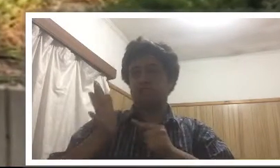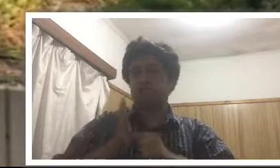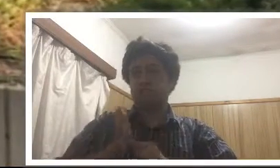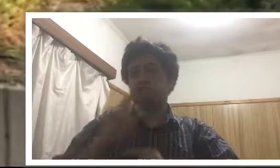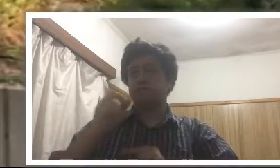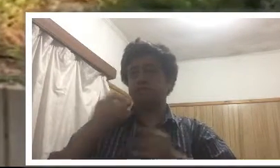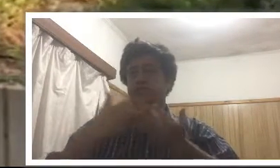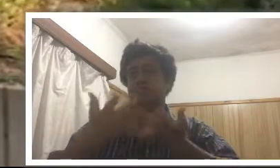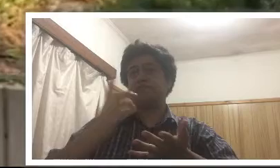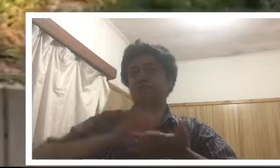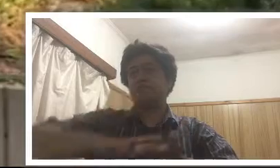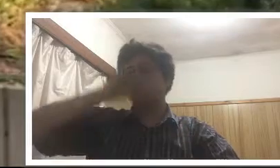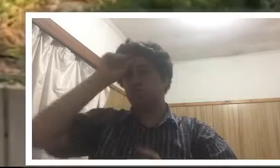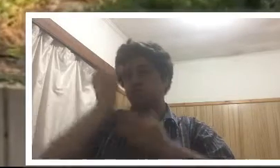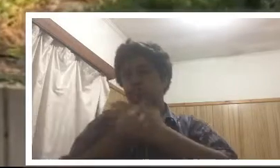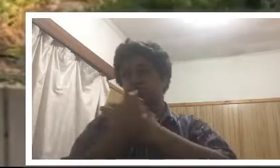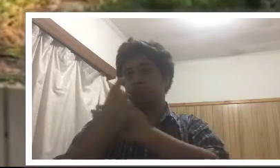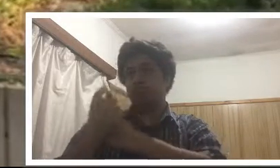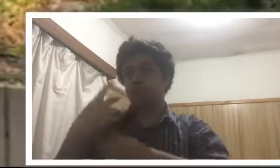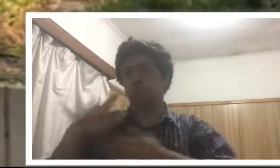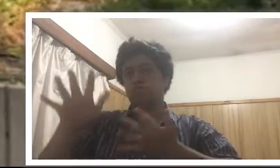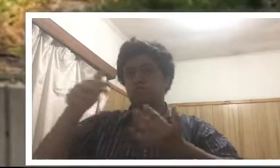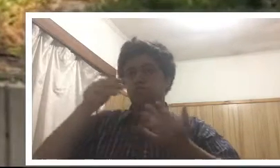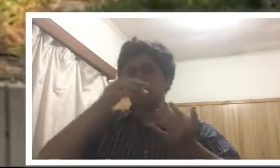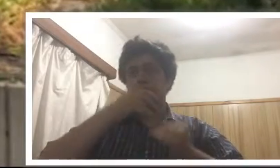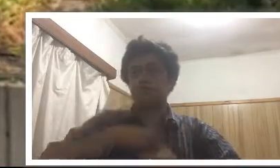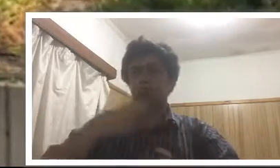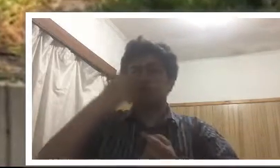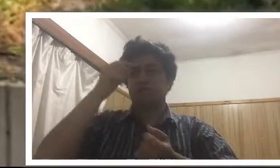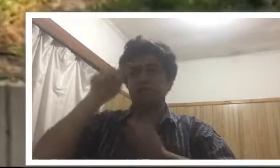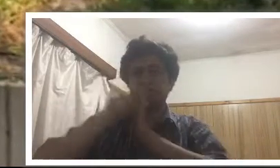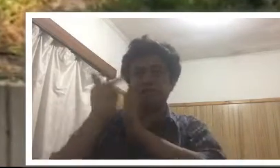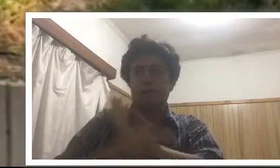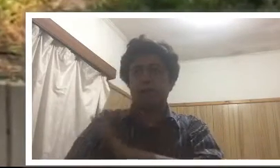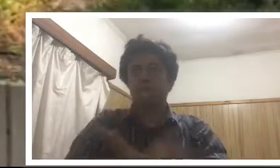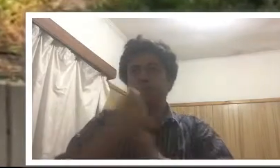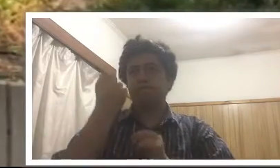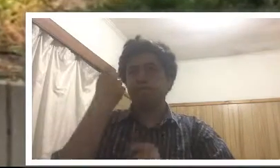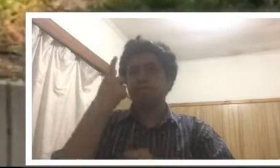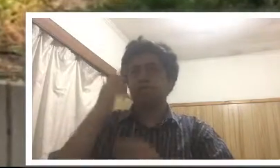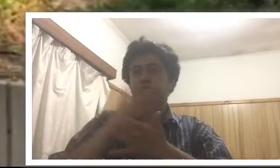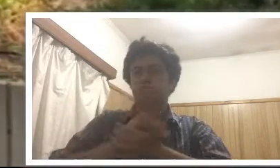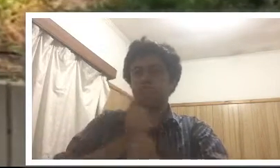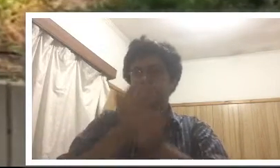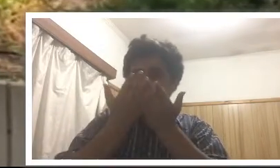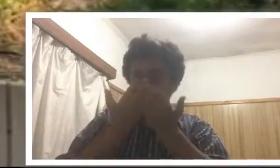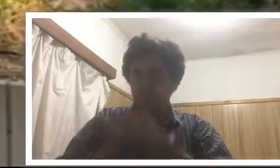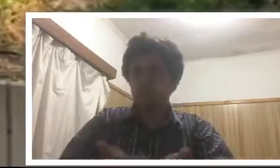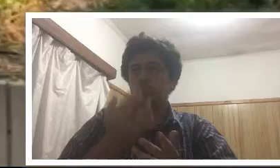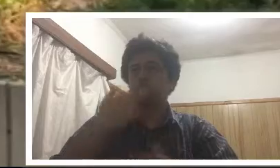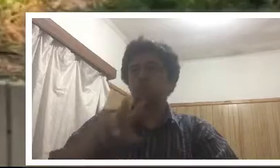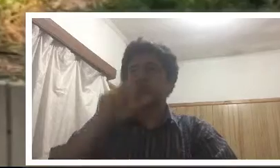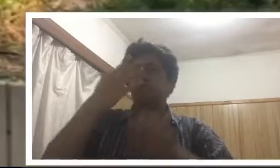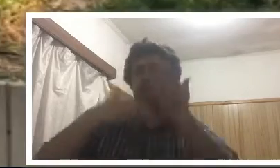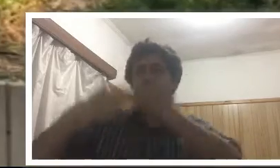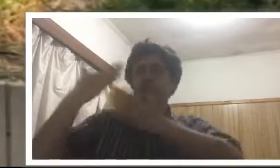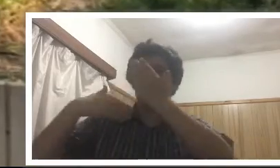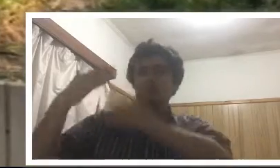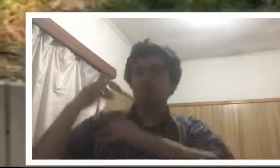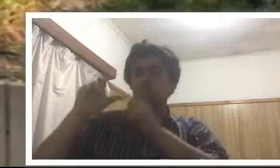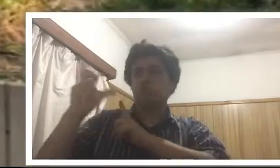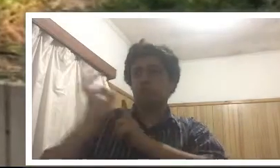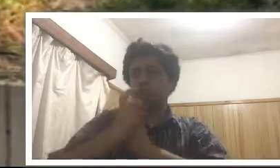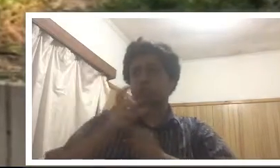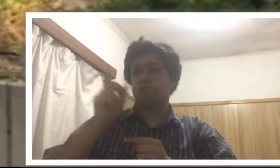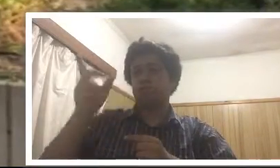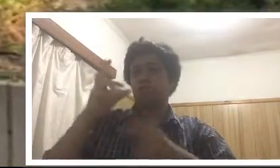and cultures cross-curriculum priority, as it gives students an opportunity to gain a deeper understanding and appreciation of